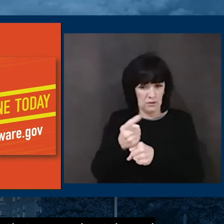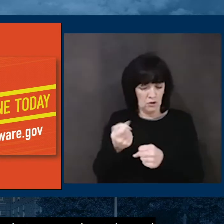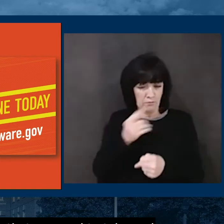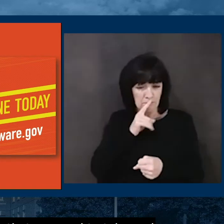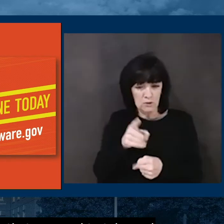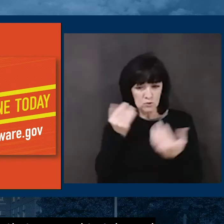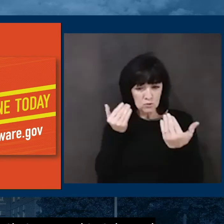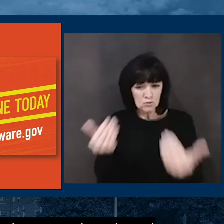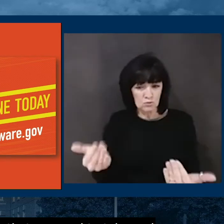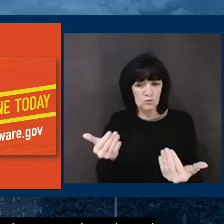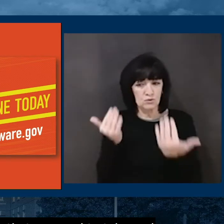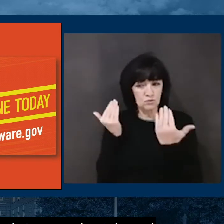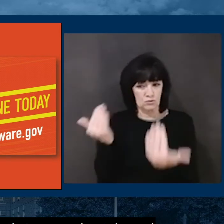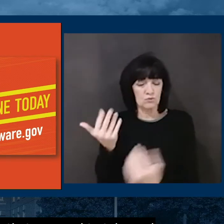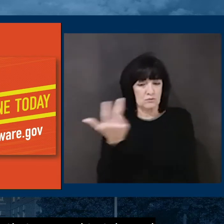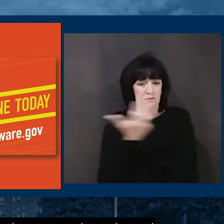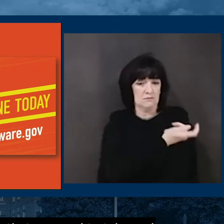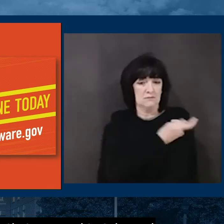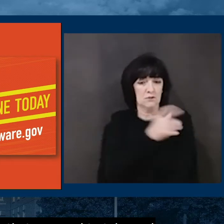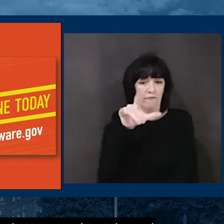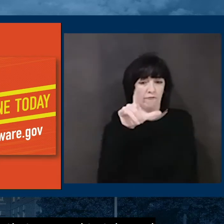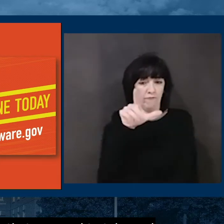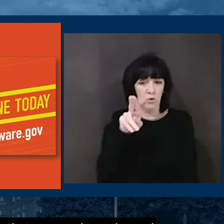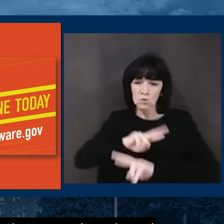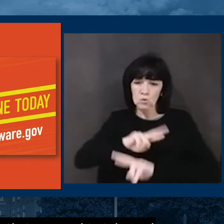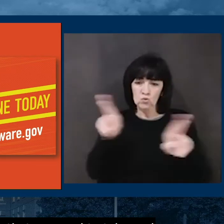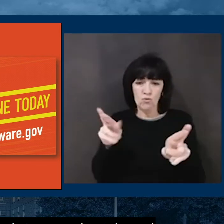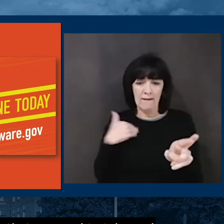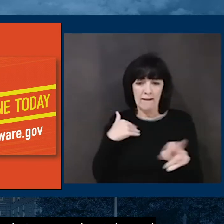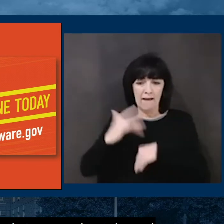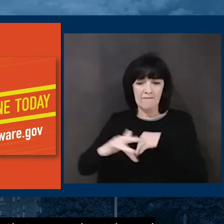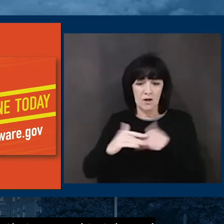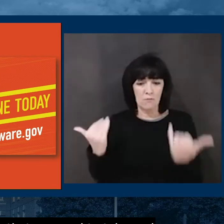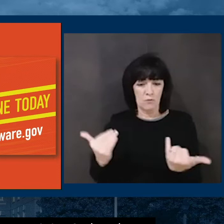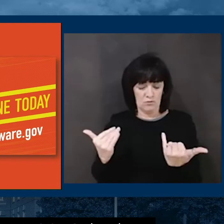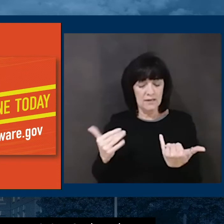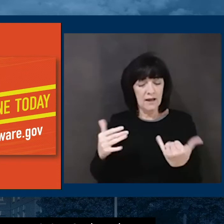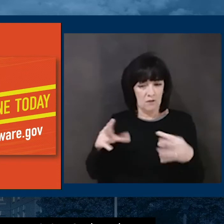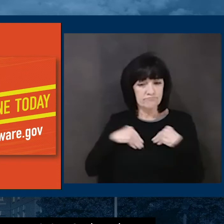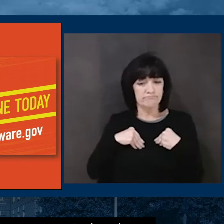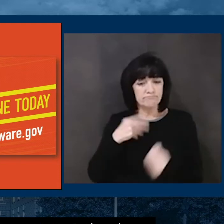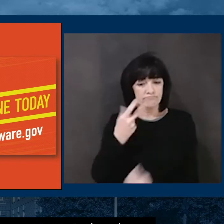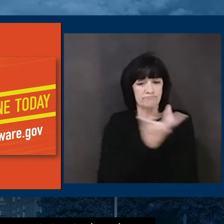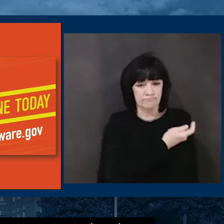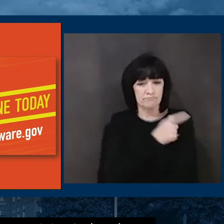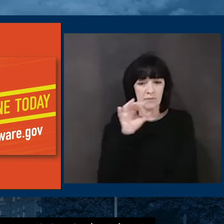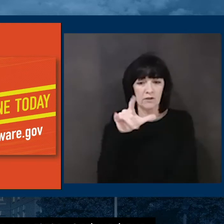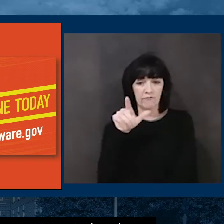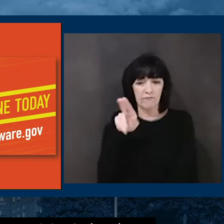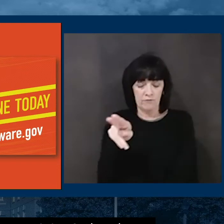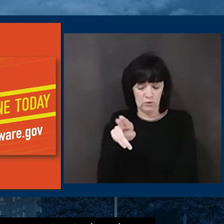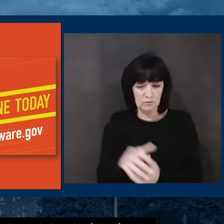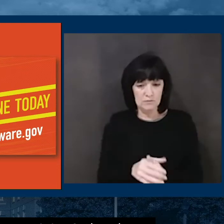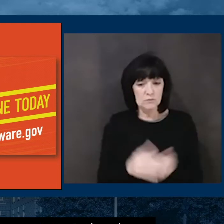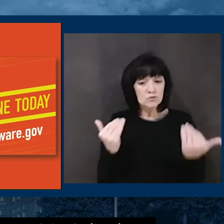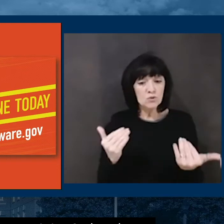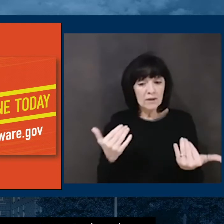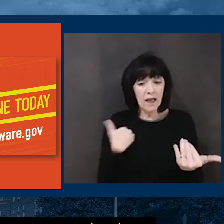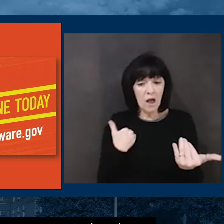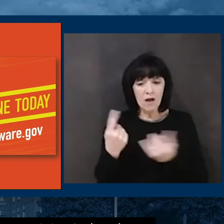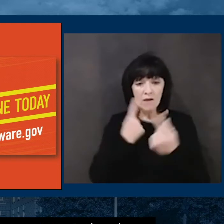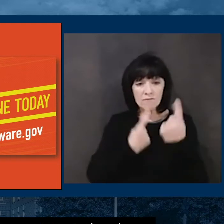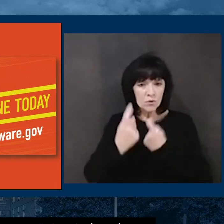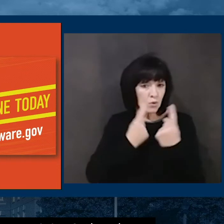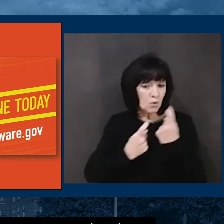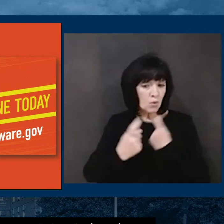have media that's part of this presentation. We would invite any questions that they have, and we have